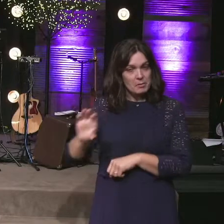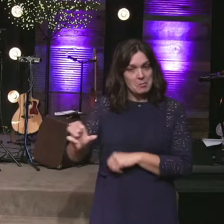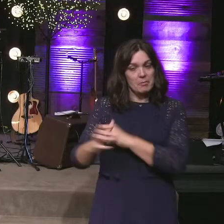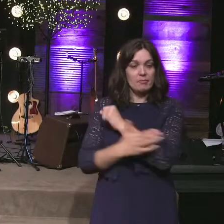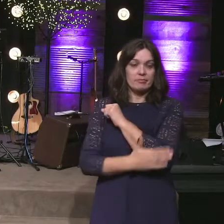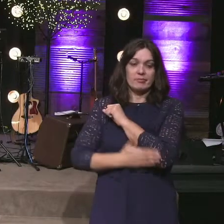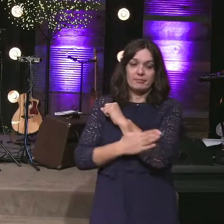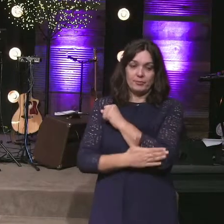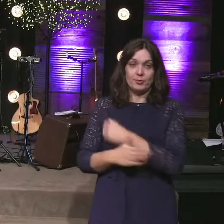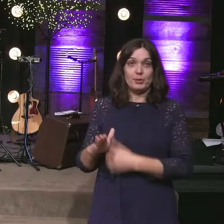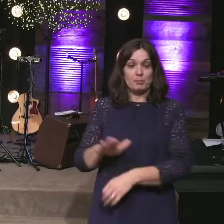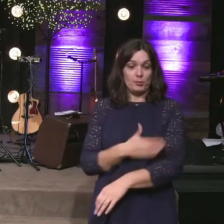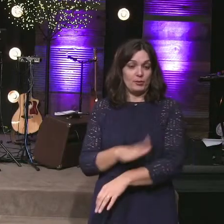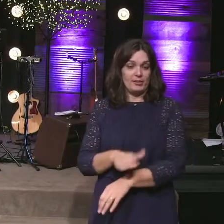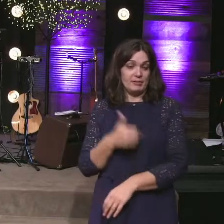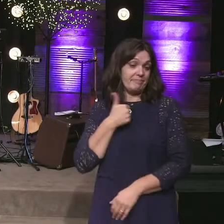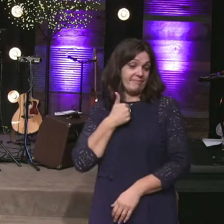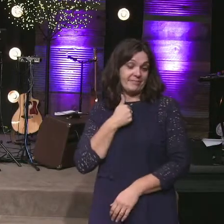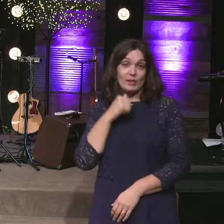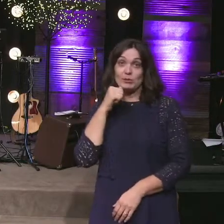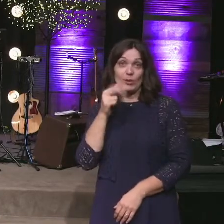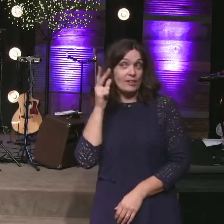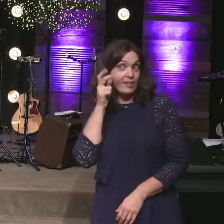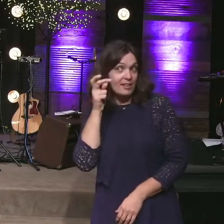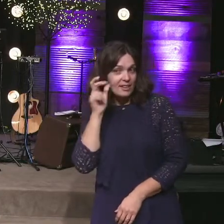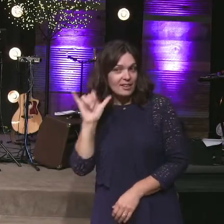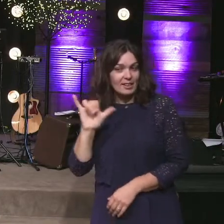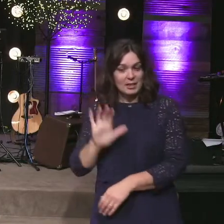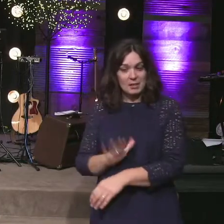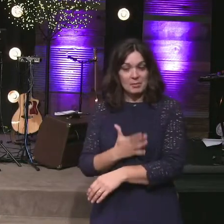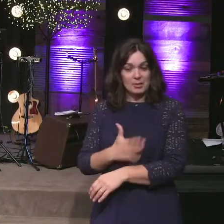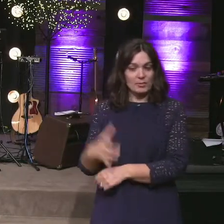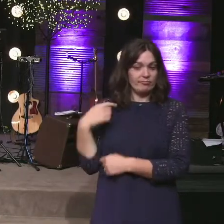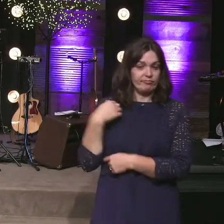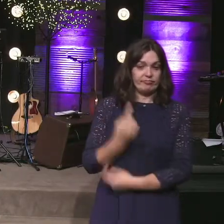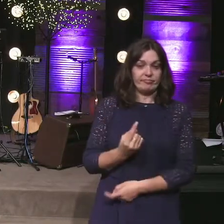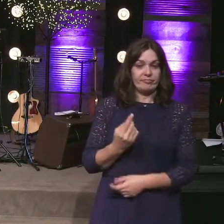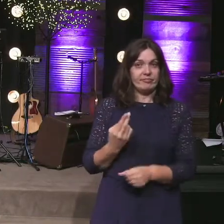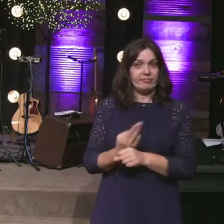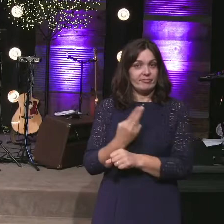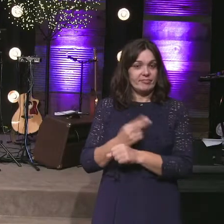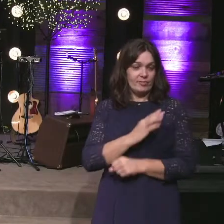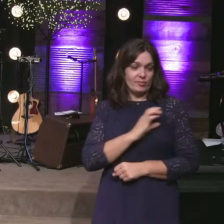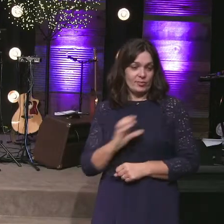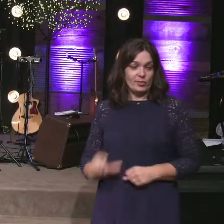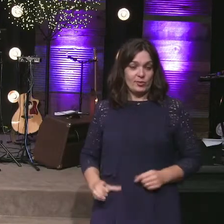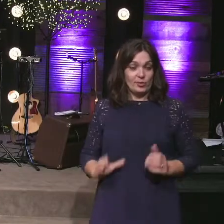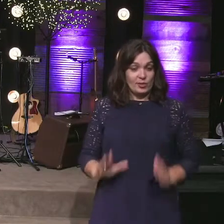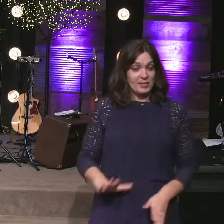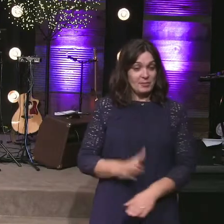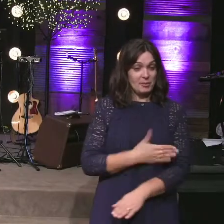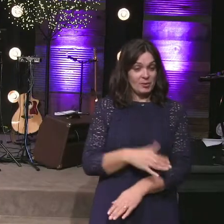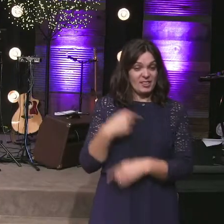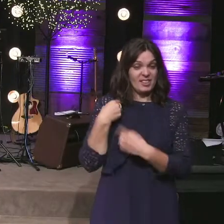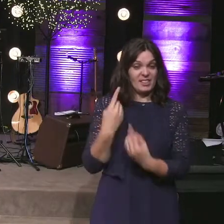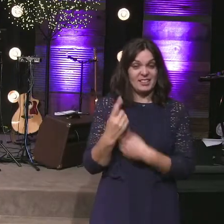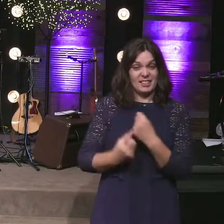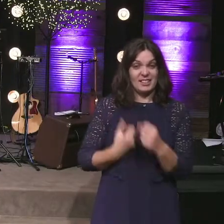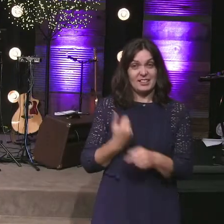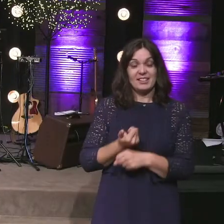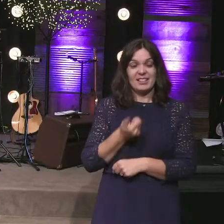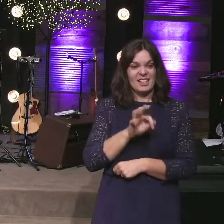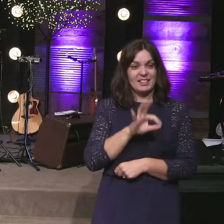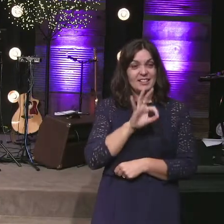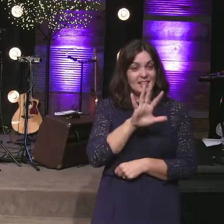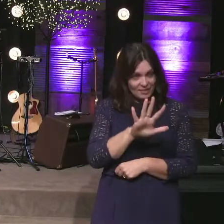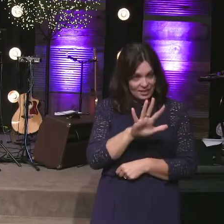music. I don't listen to country music. I've been listening to Christian music since like 1995, you know, so I